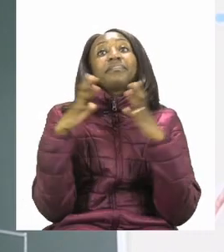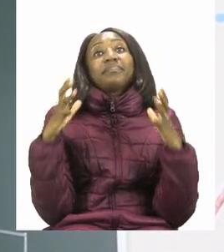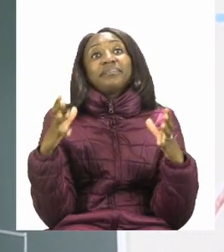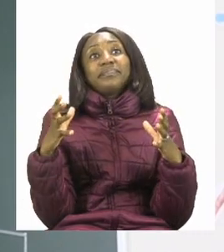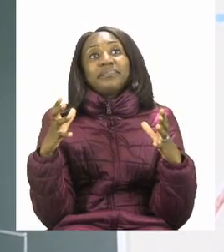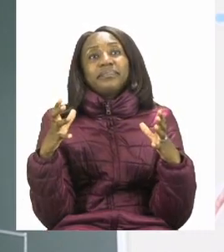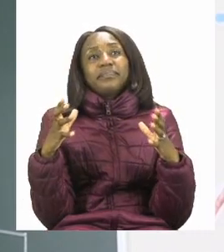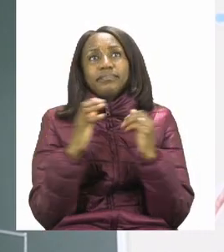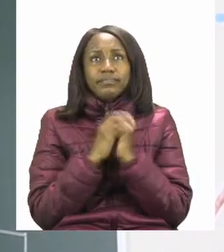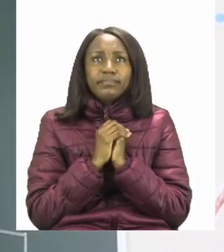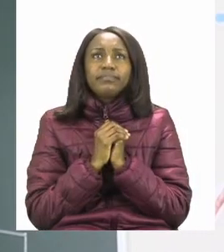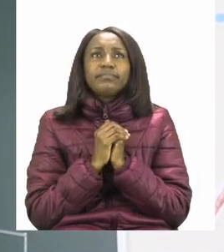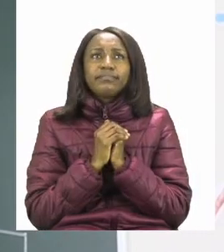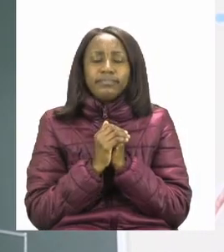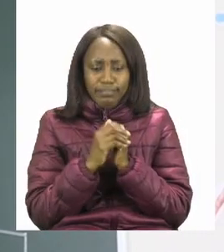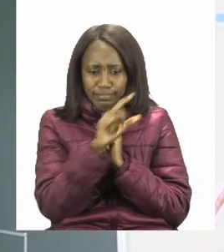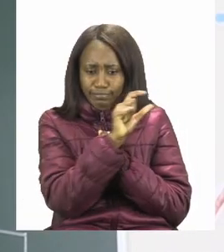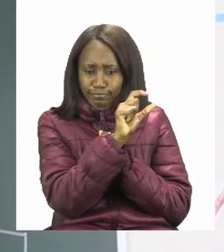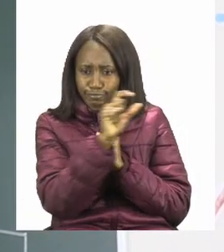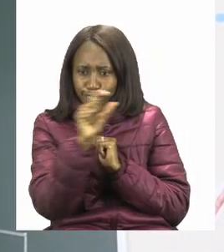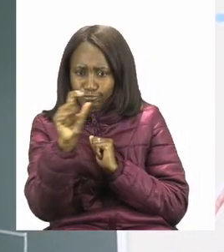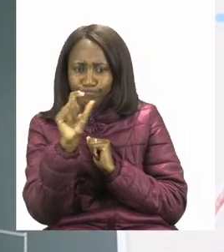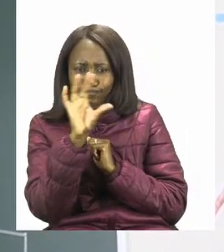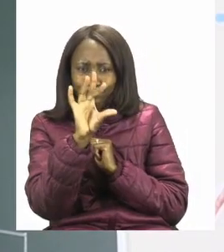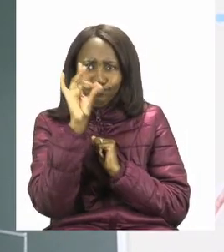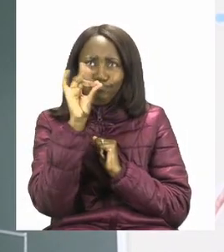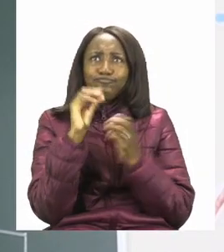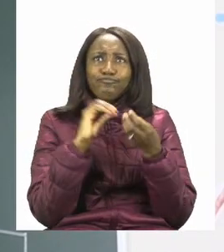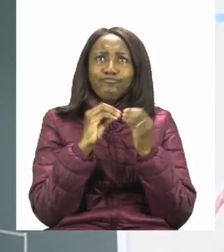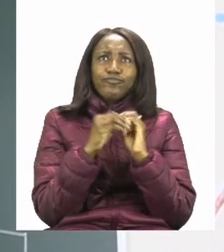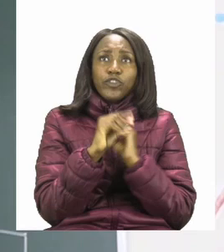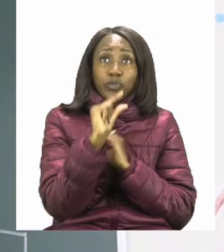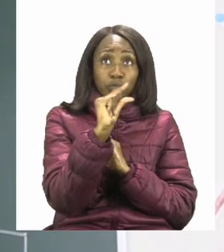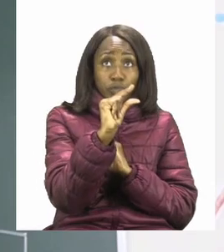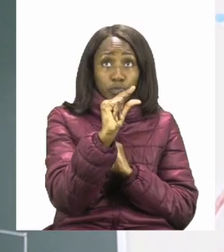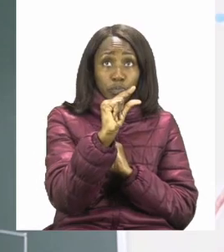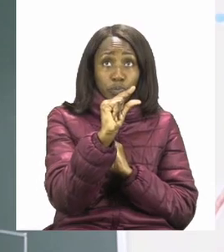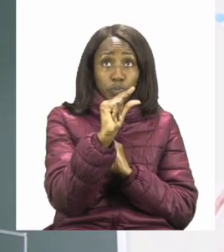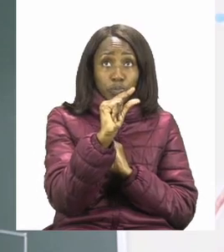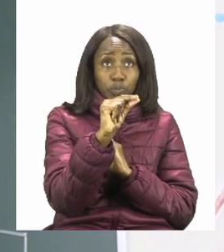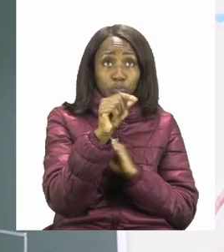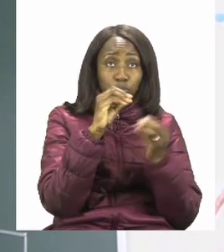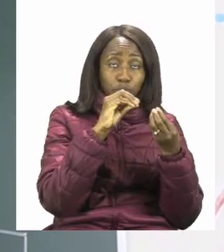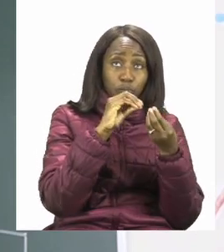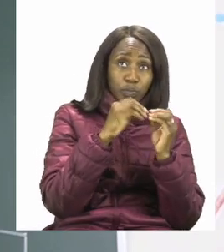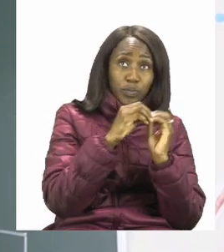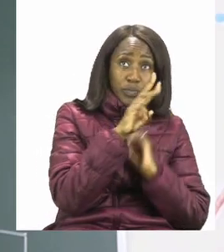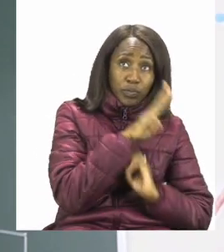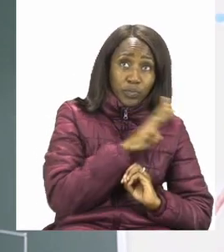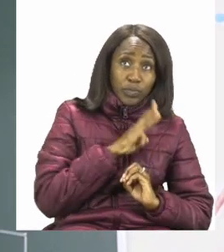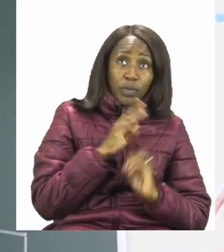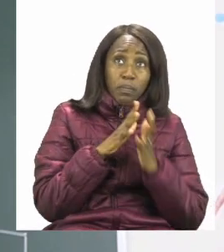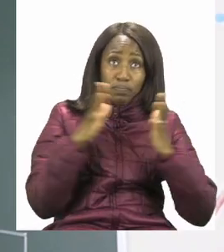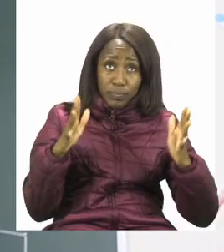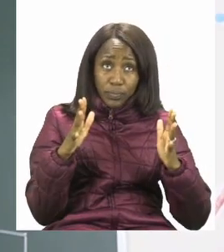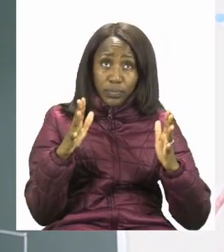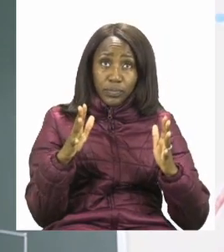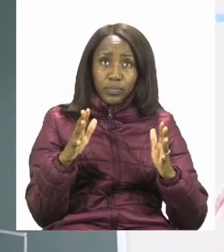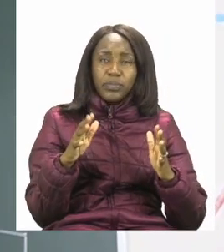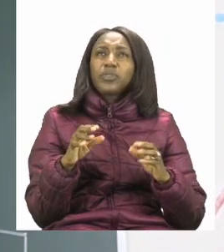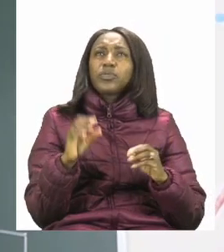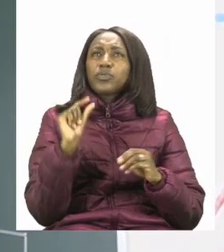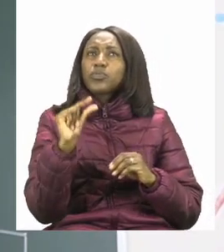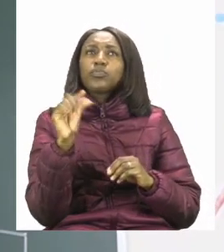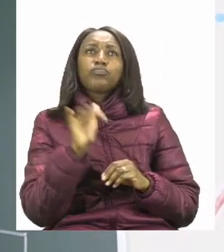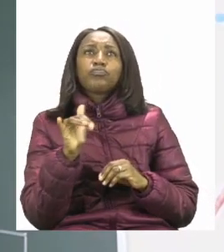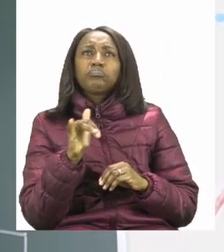So below, we need to find a number that is smaller than 33. If we say 89